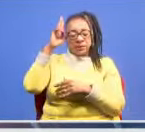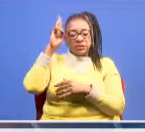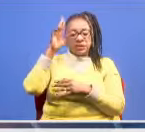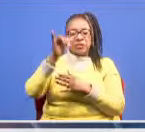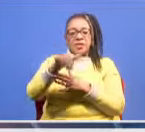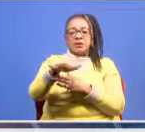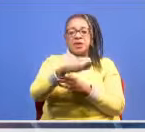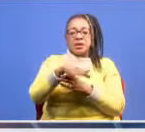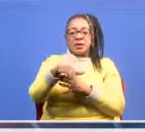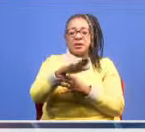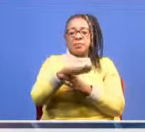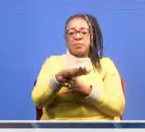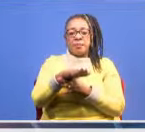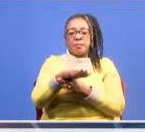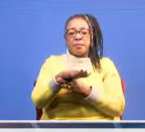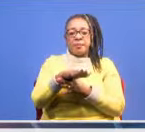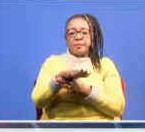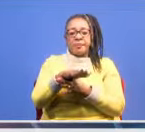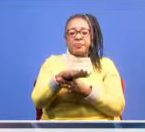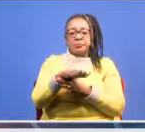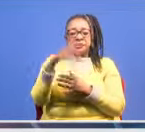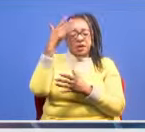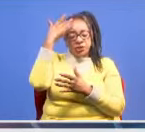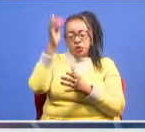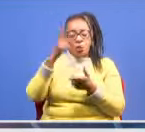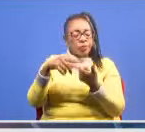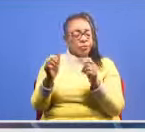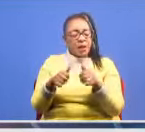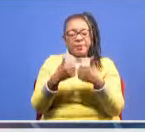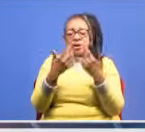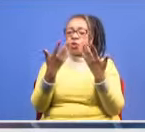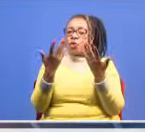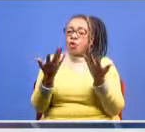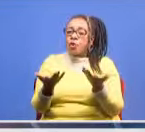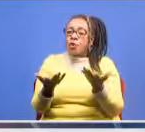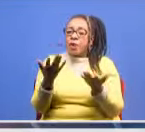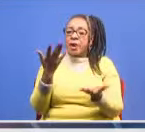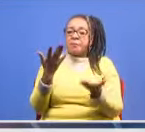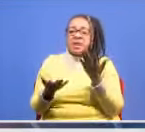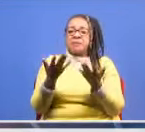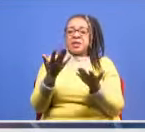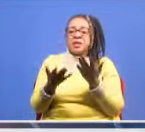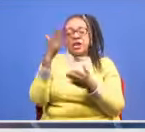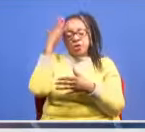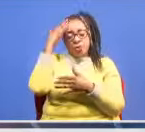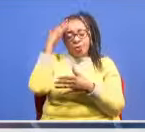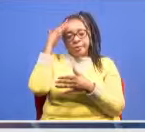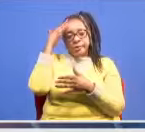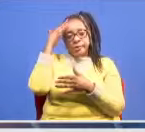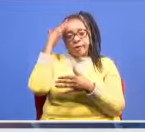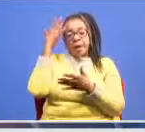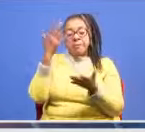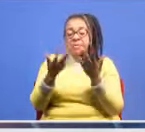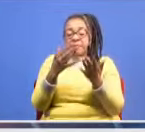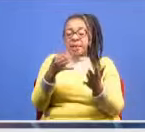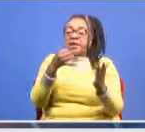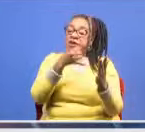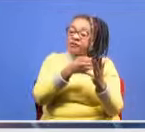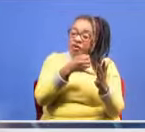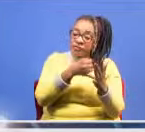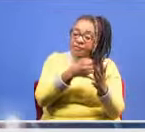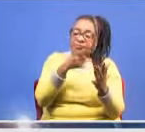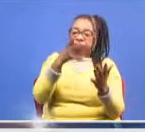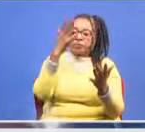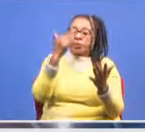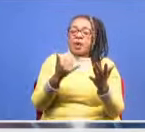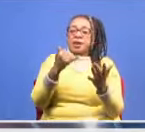area just simply did not know what was happening, or there could have been some sort of involvement? They were either involved, and that's why the